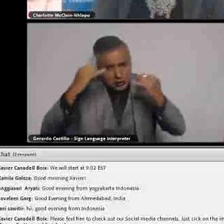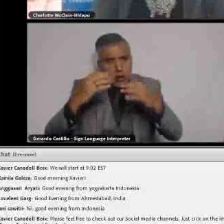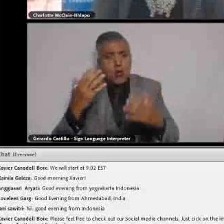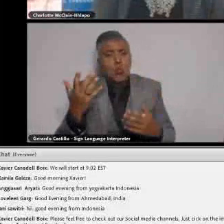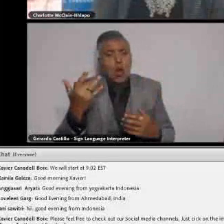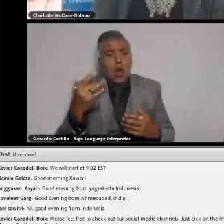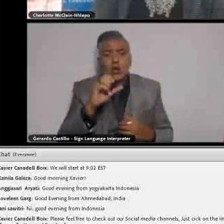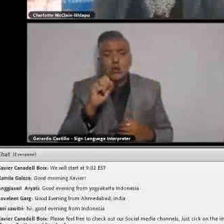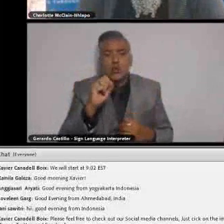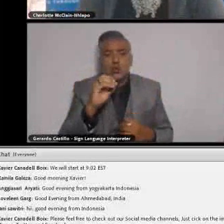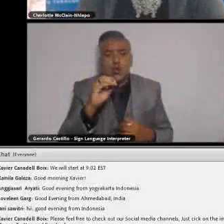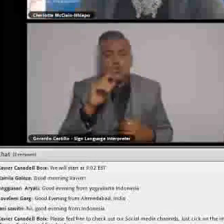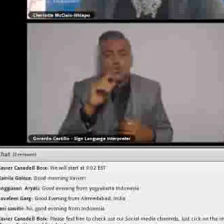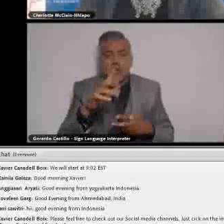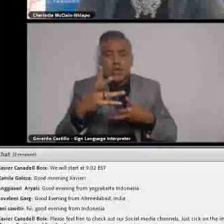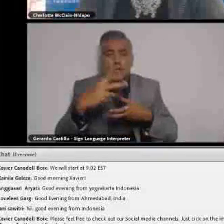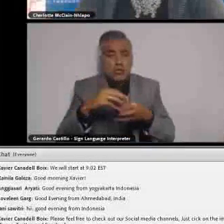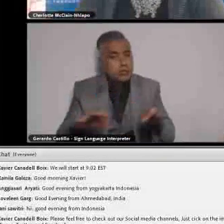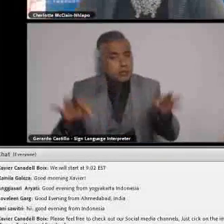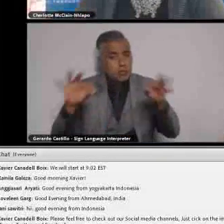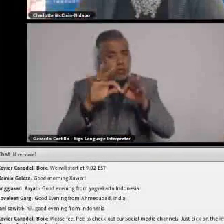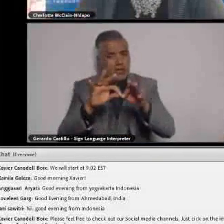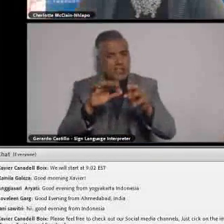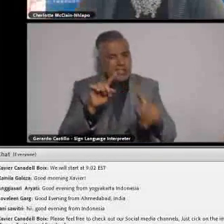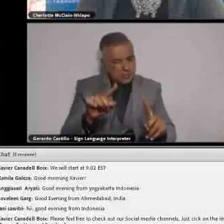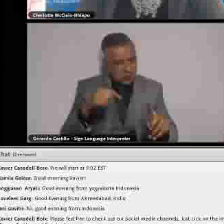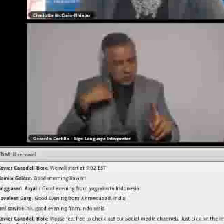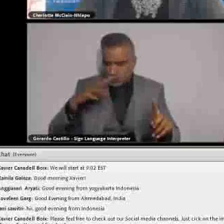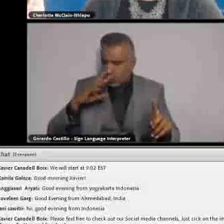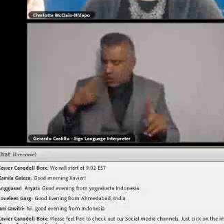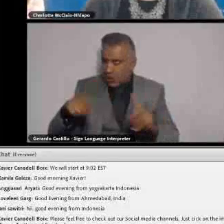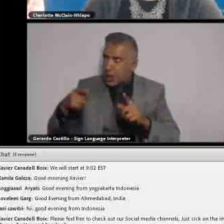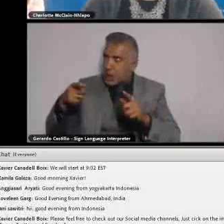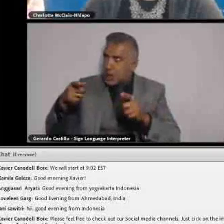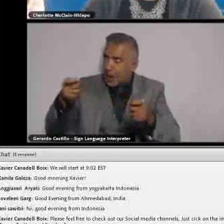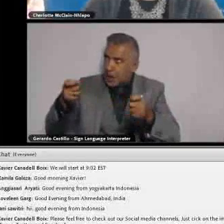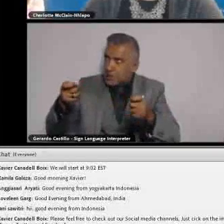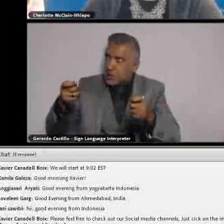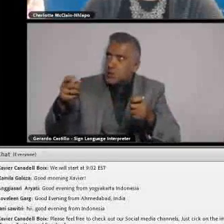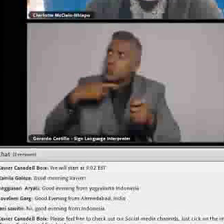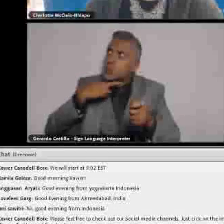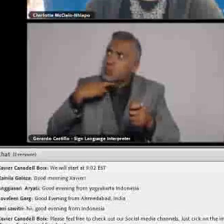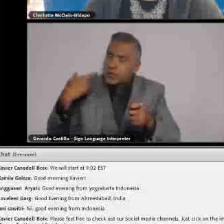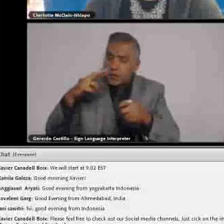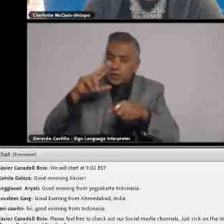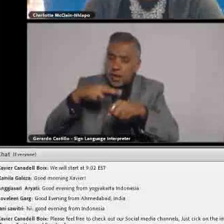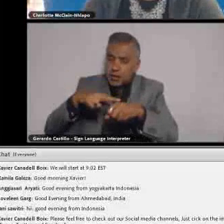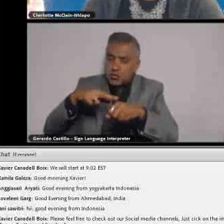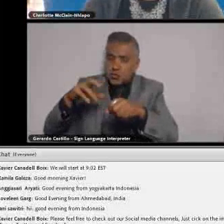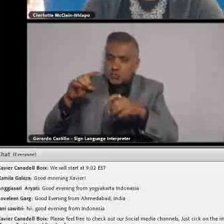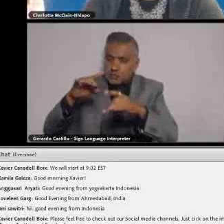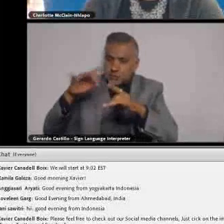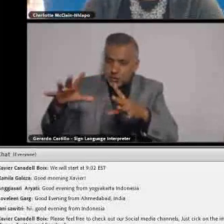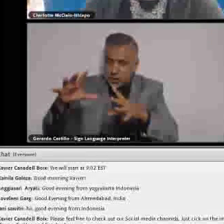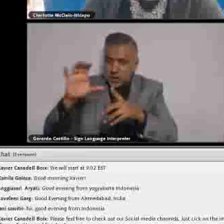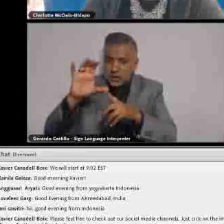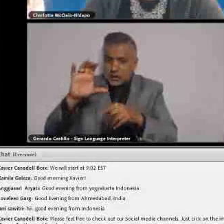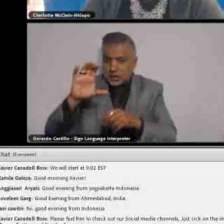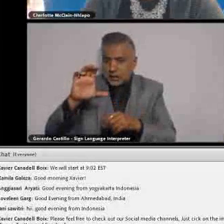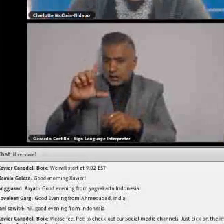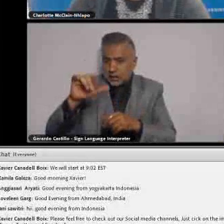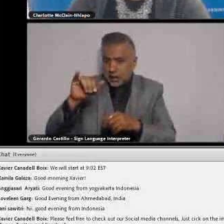inclusion is particularly important when we think about managing the risk of natural hazards and climate change.